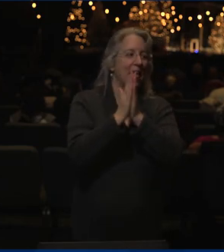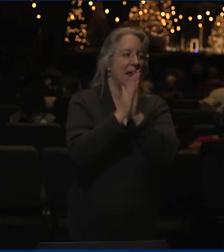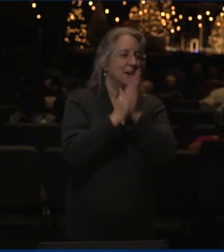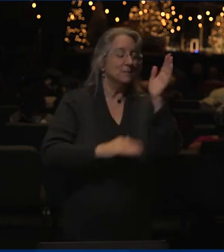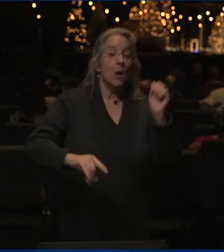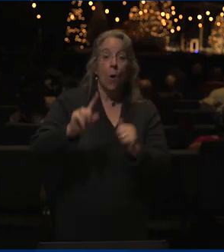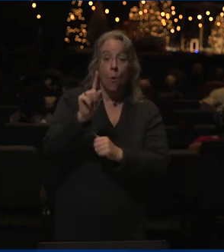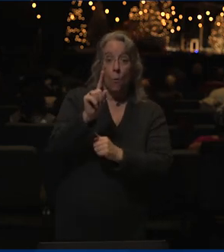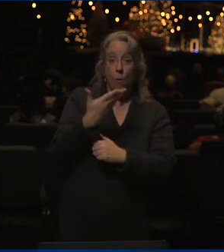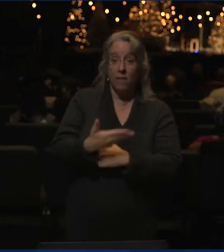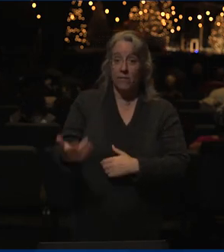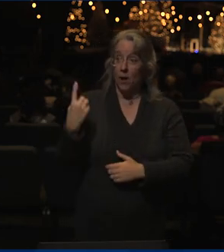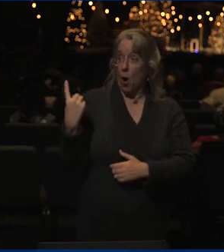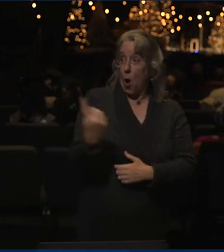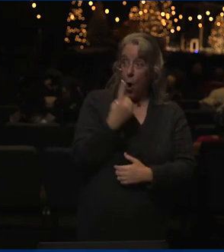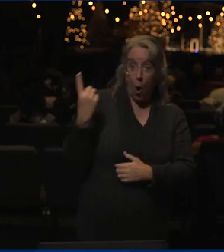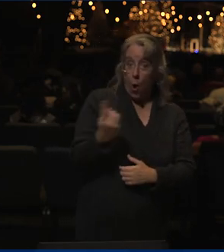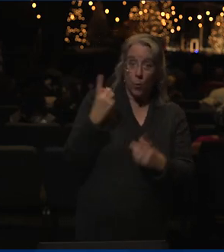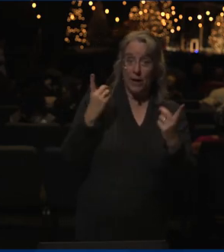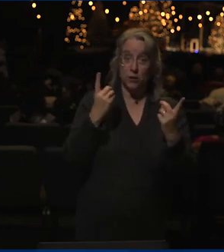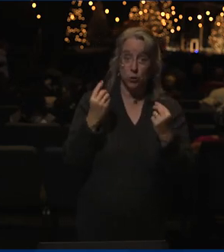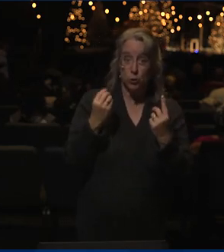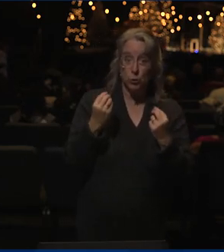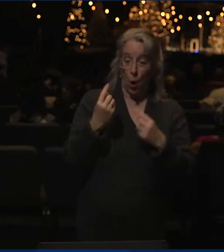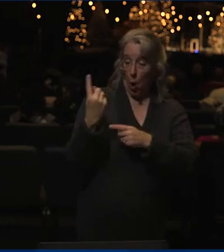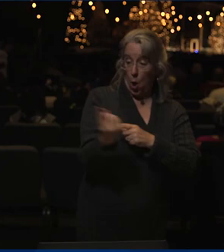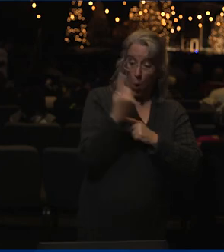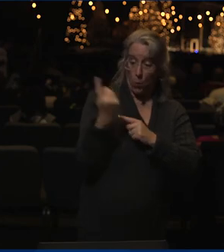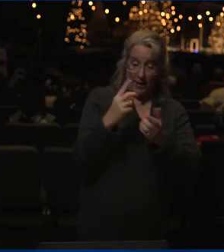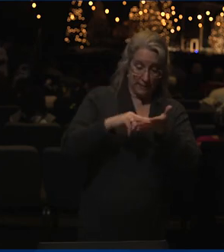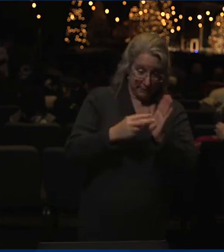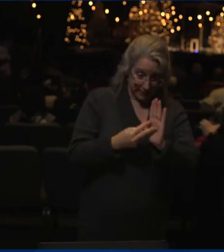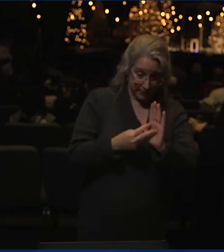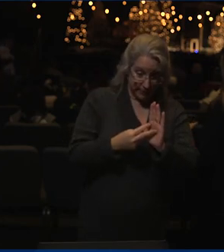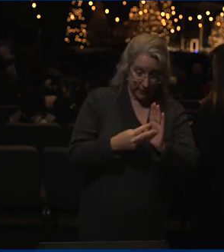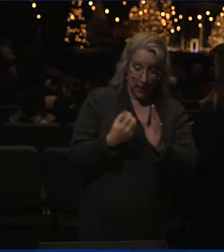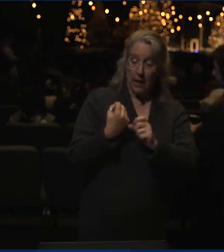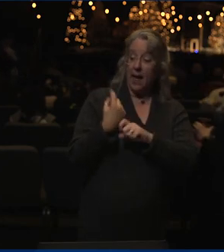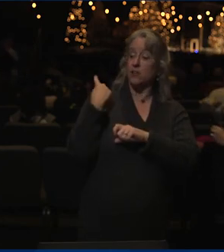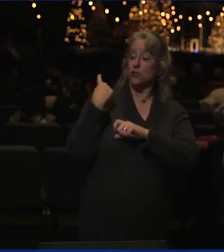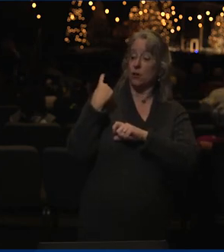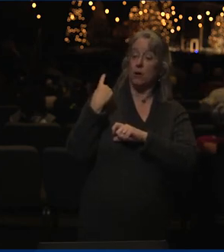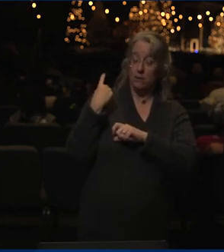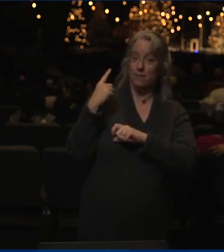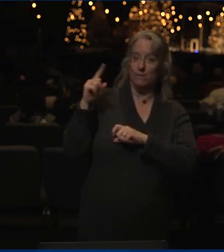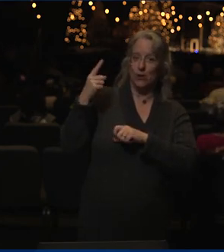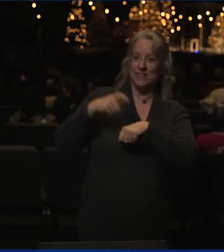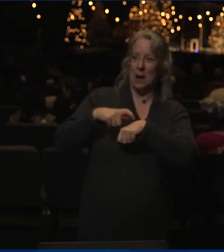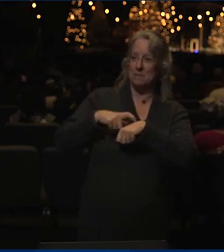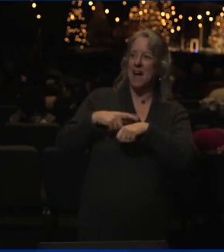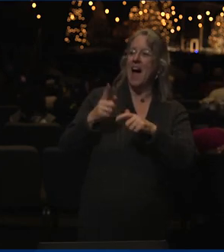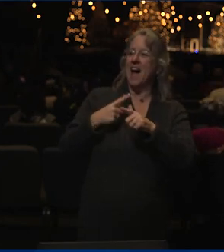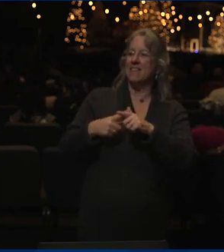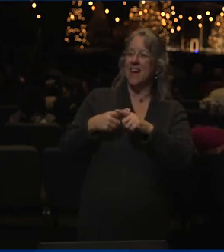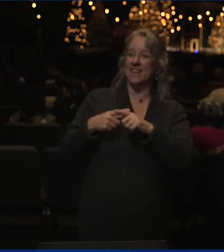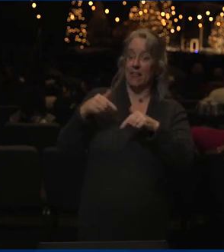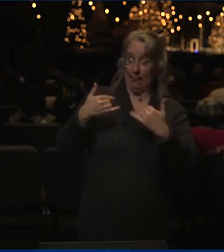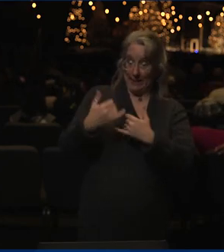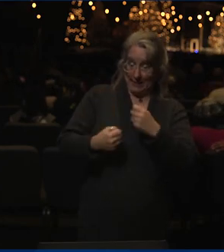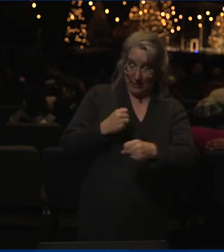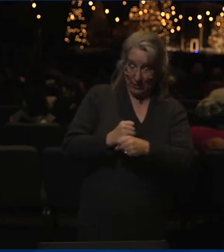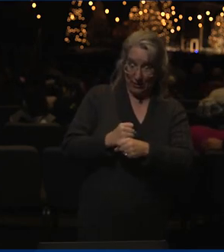on Christmas Eve, and by always, I mean last year and now this year and for forevermore, is we greet one another in lots of